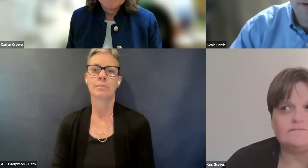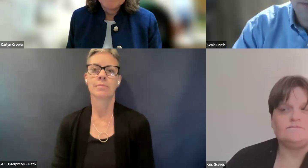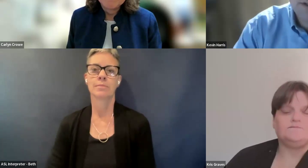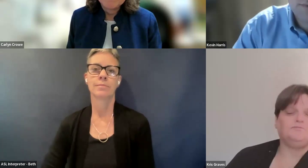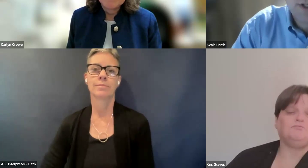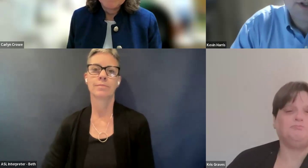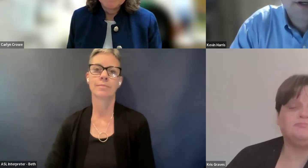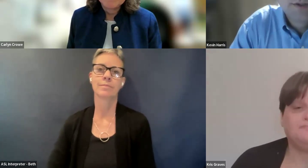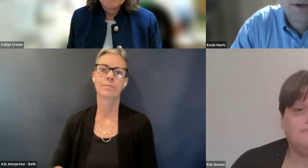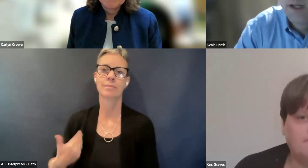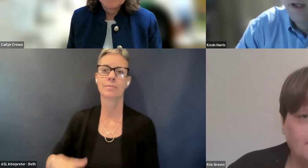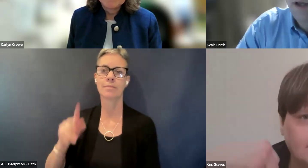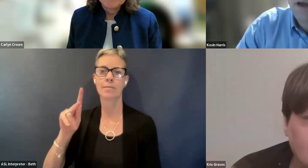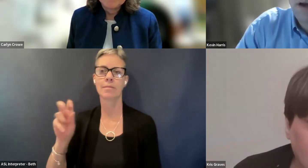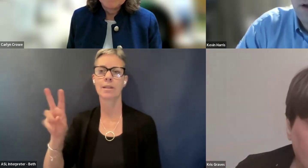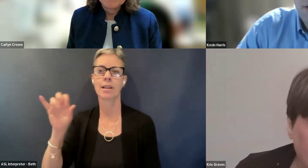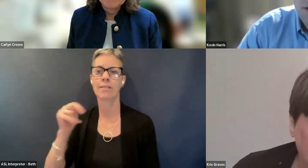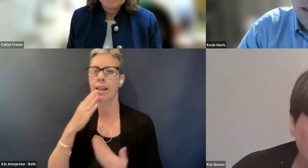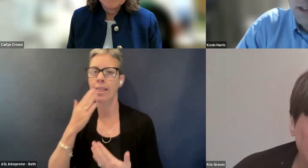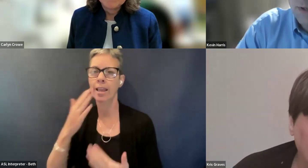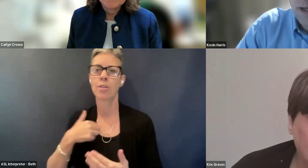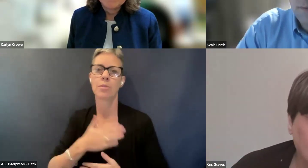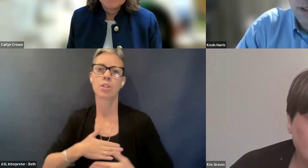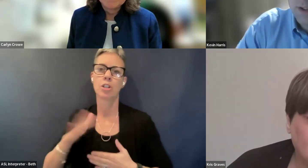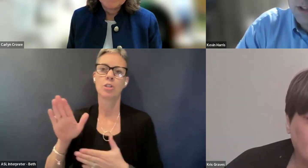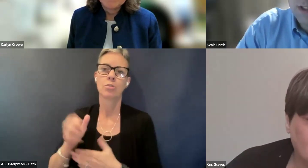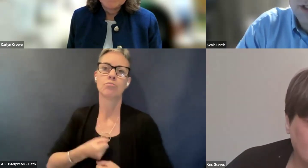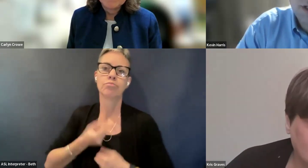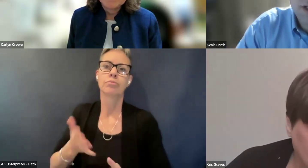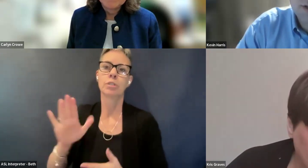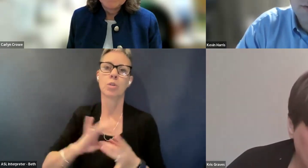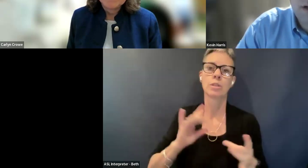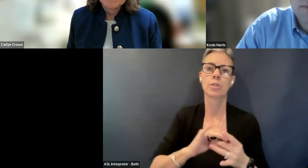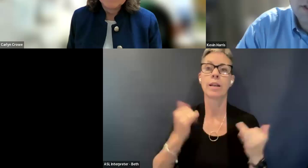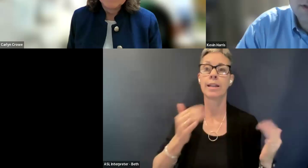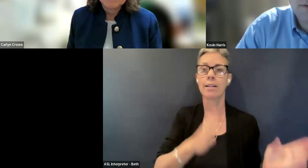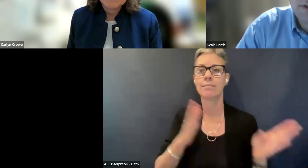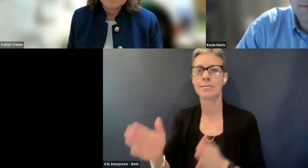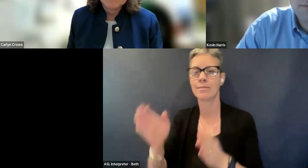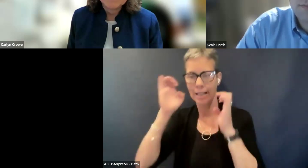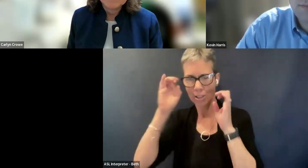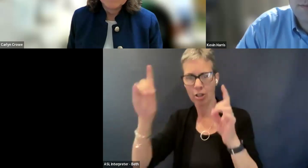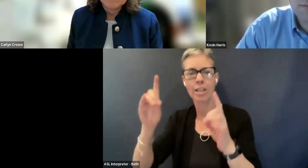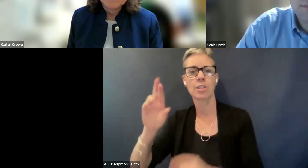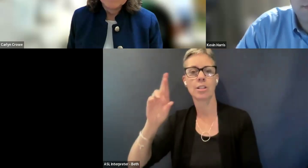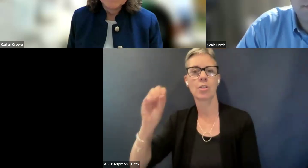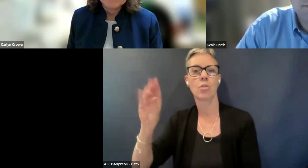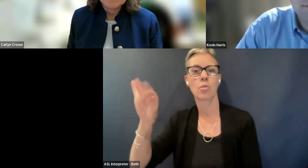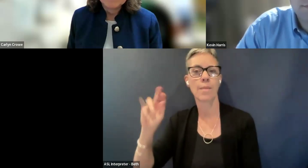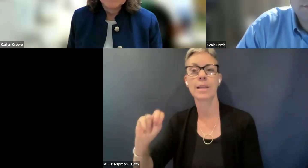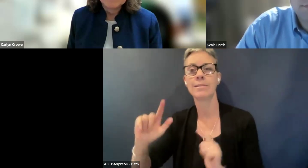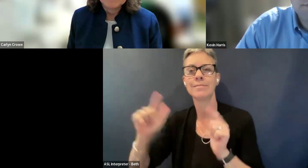No, thank you very much. Appreciate you sharing your story. Next we're going to transition to education. So Rob, I'm going to toss it over to you.